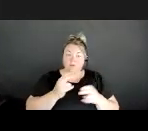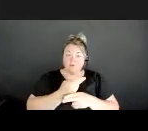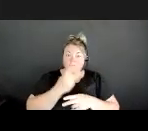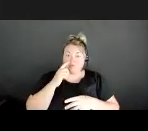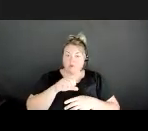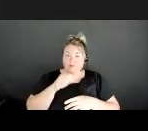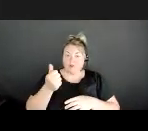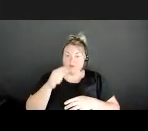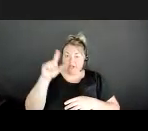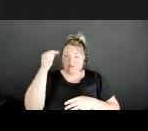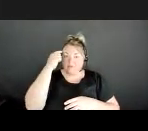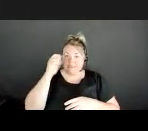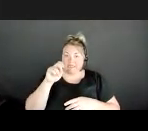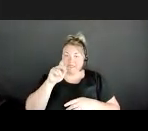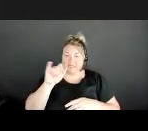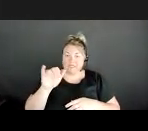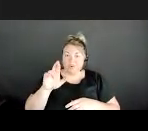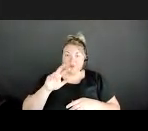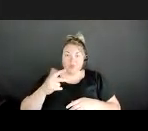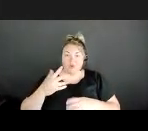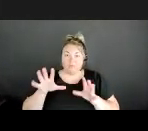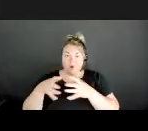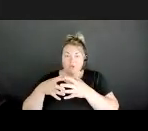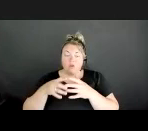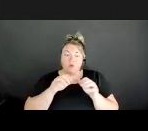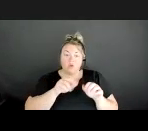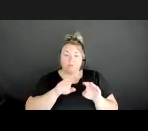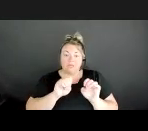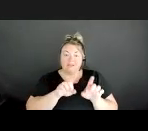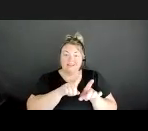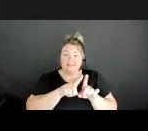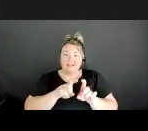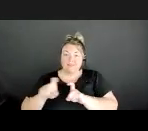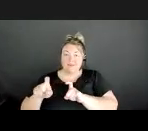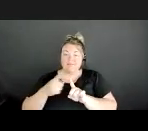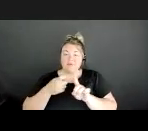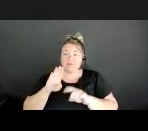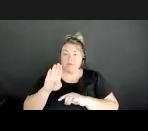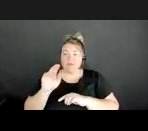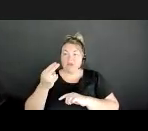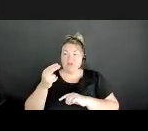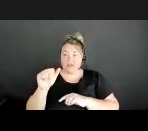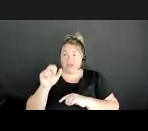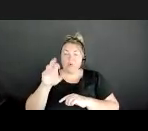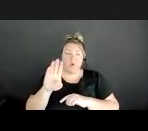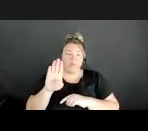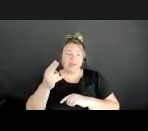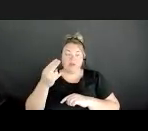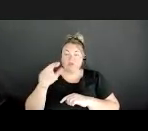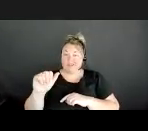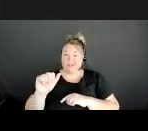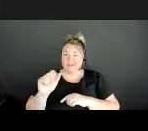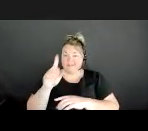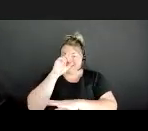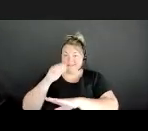party. It also could be an assessment that is by the BHA or by a BHA designee. Now, if